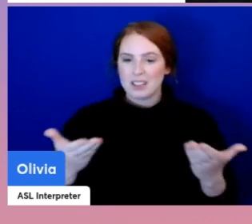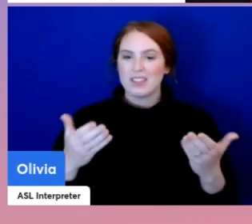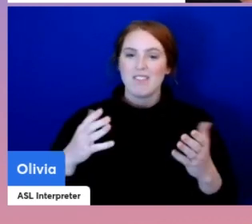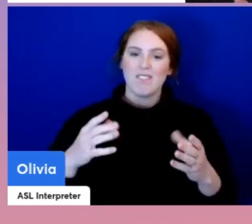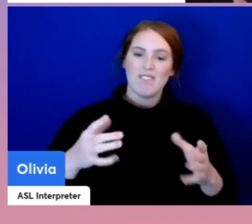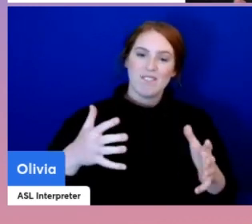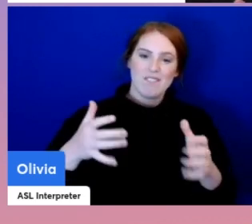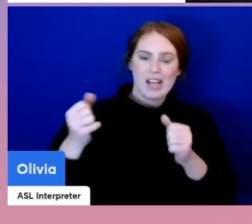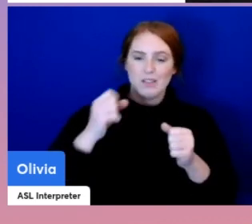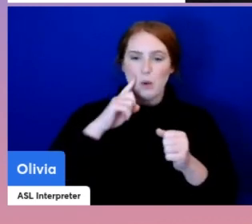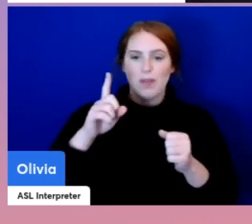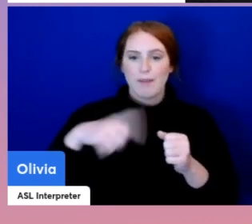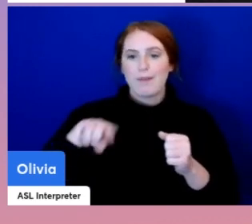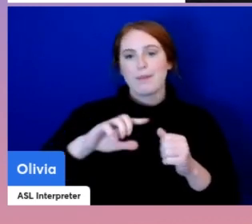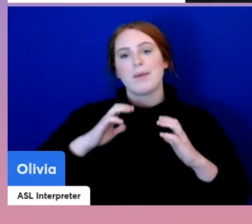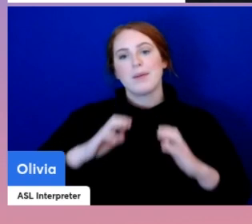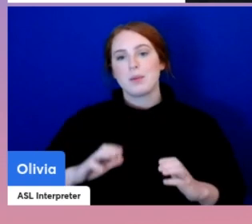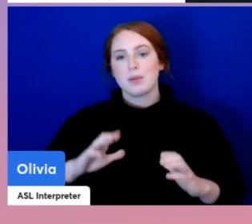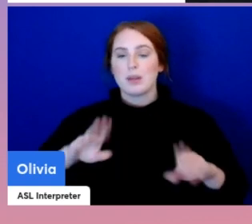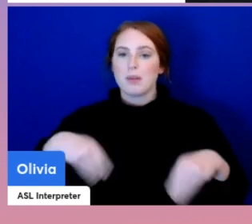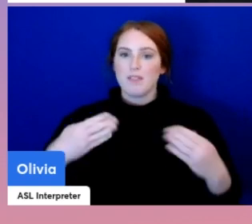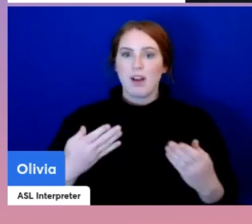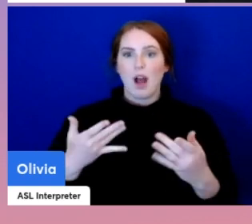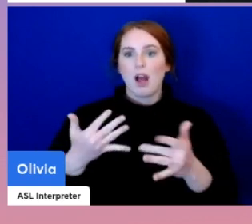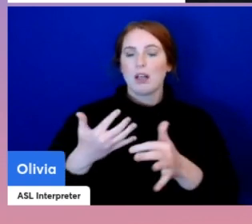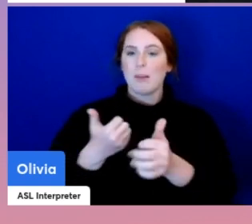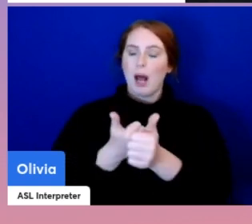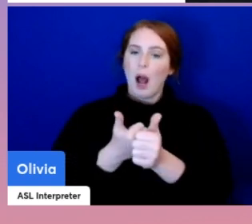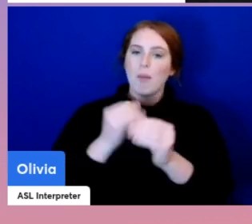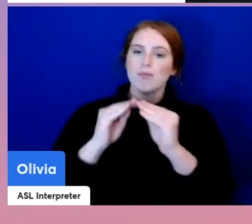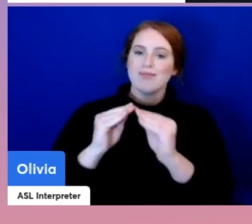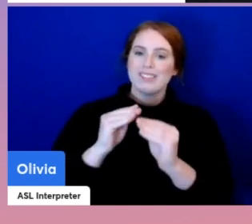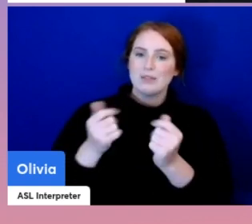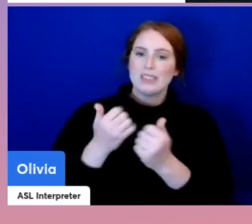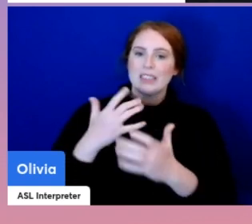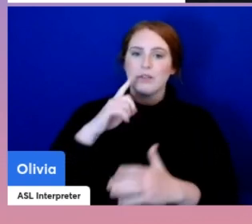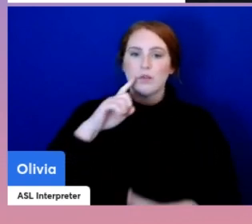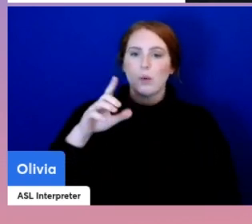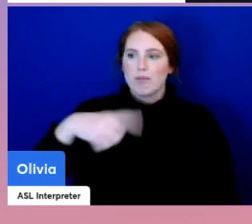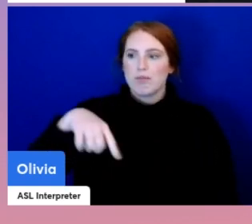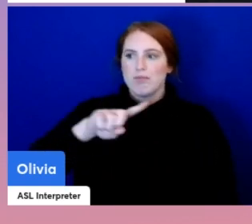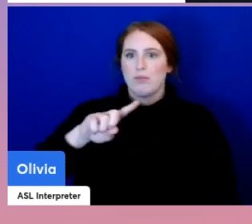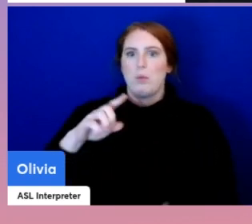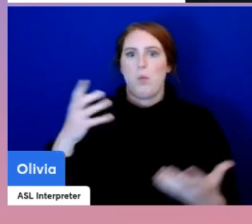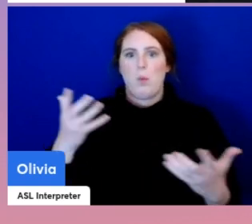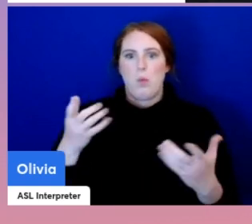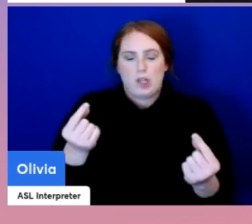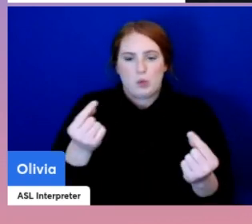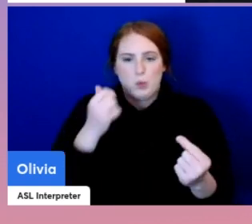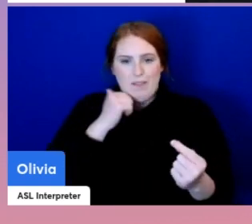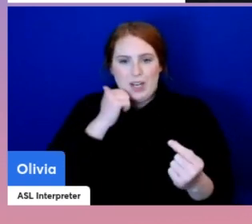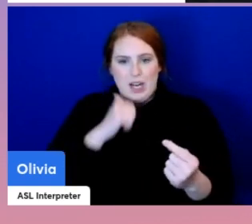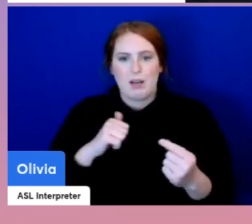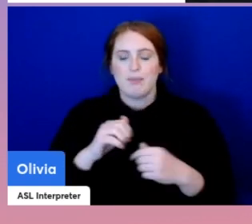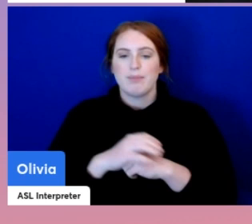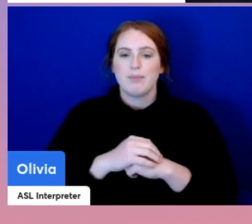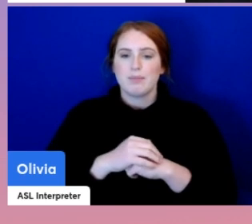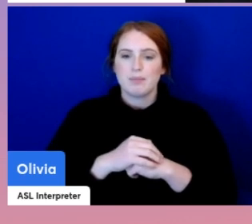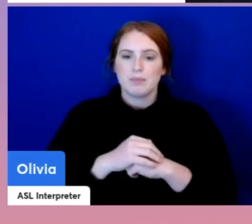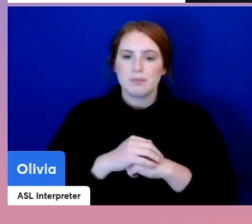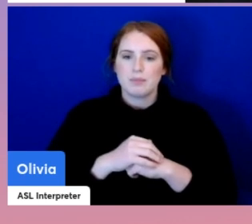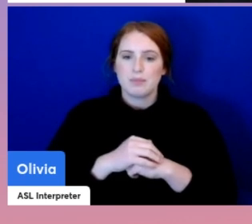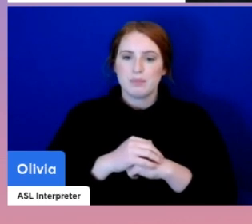for a growing code base. Being a startup at heart, they are very price conscious and hence have decided to leverage